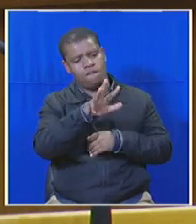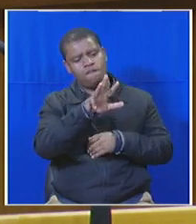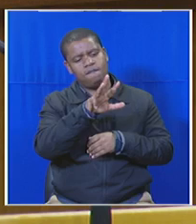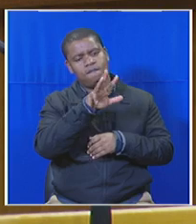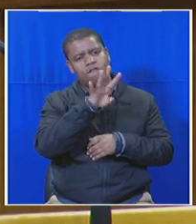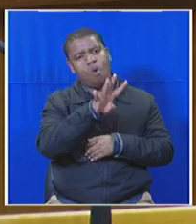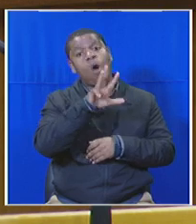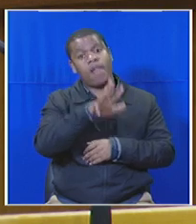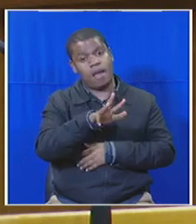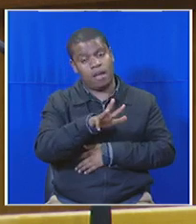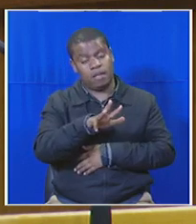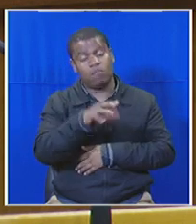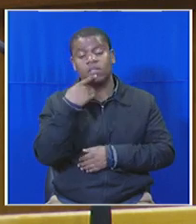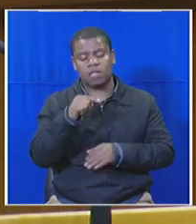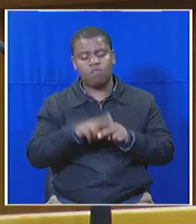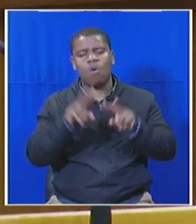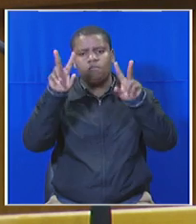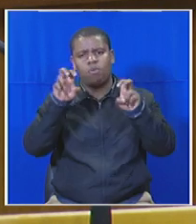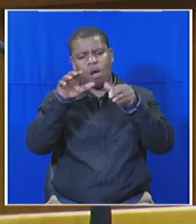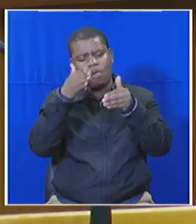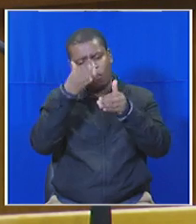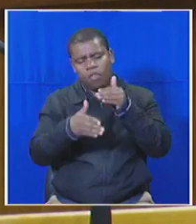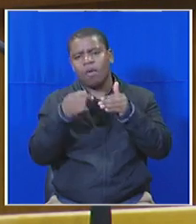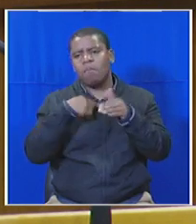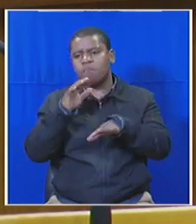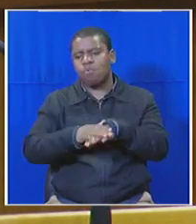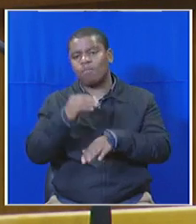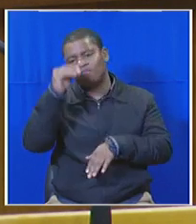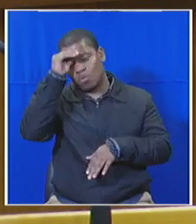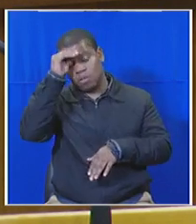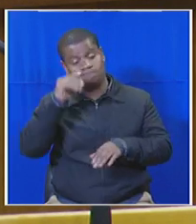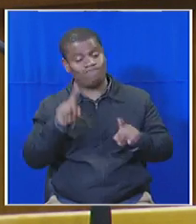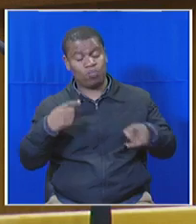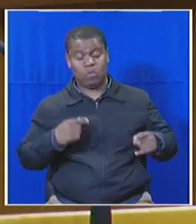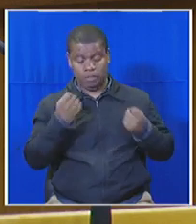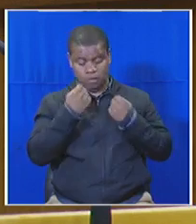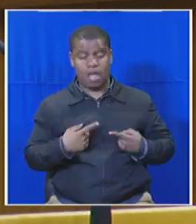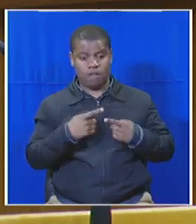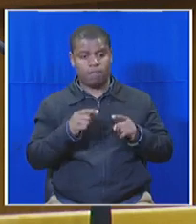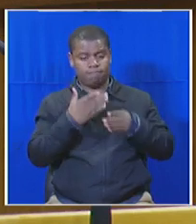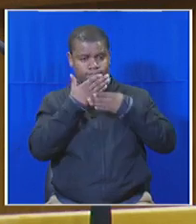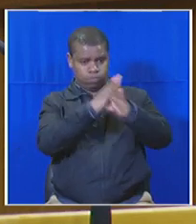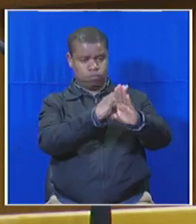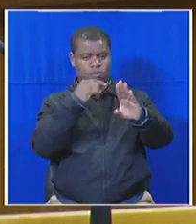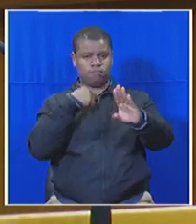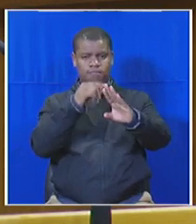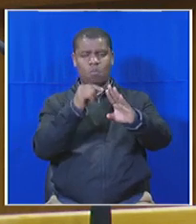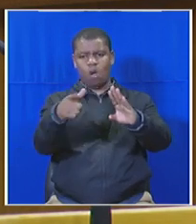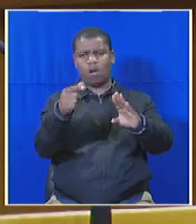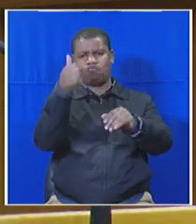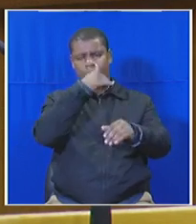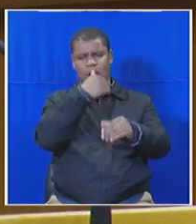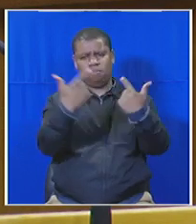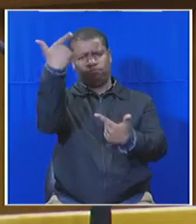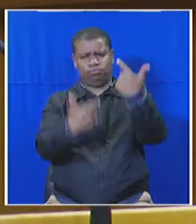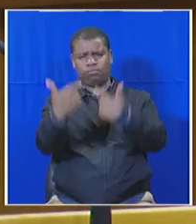deserves close scrutiny for the limitation it places on the right and ability of police officers to defend themselves against ruthless criminals. This